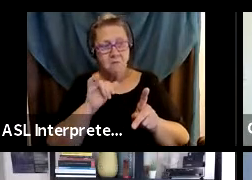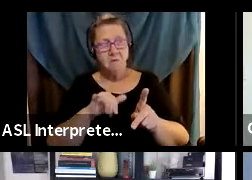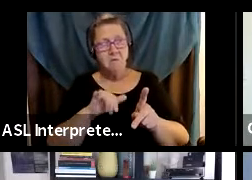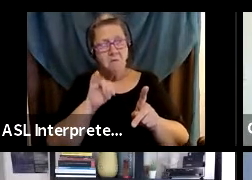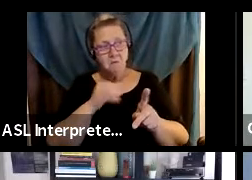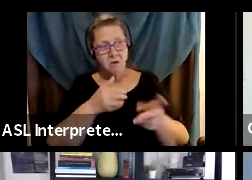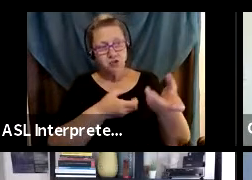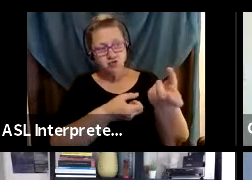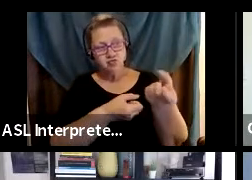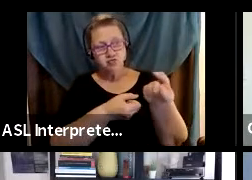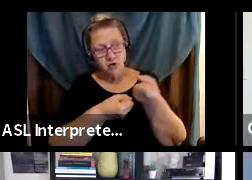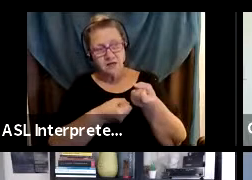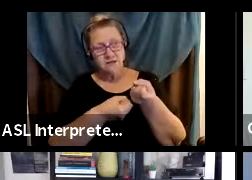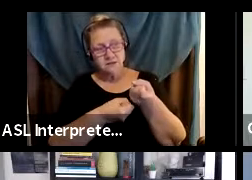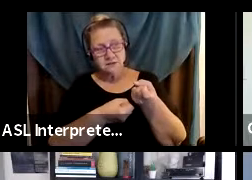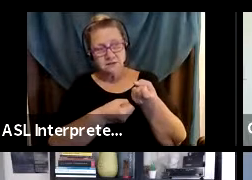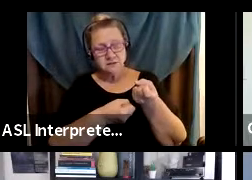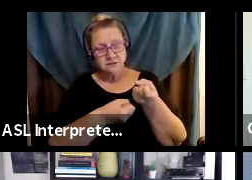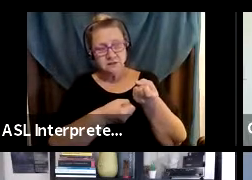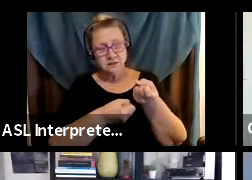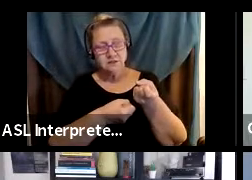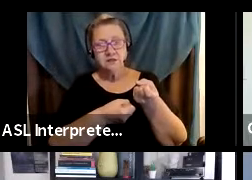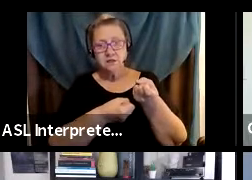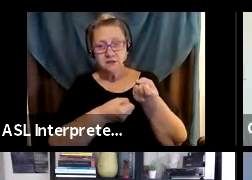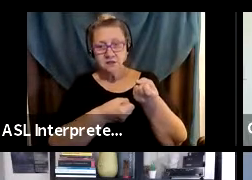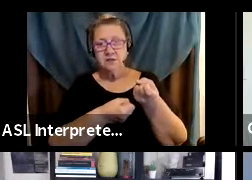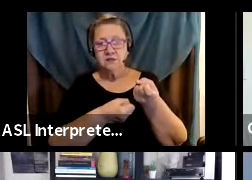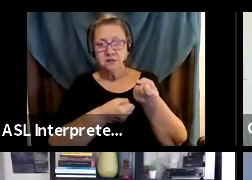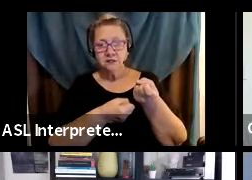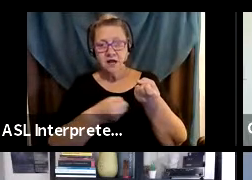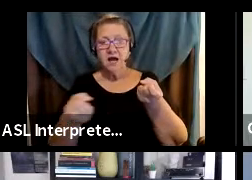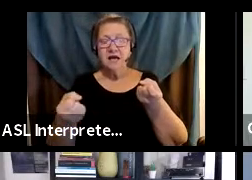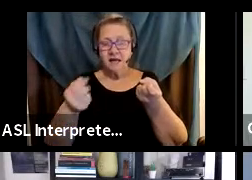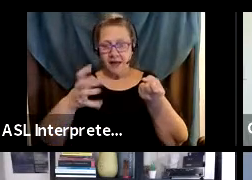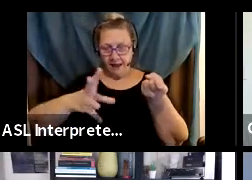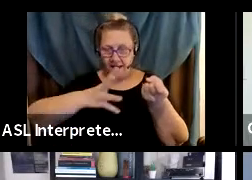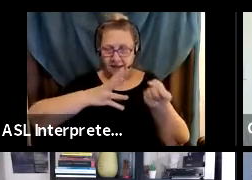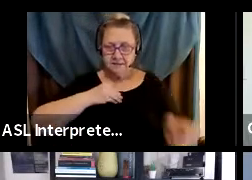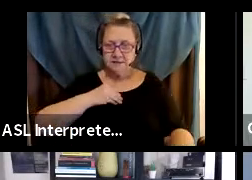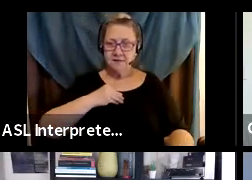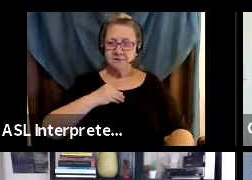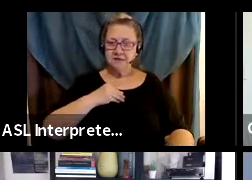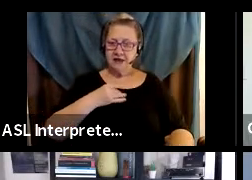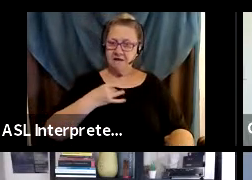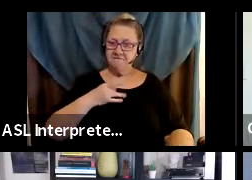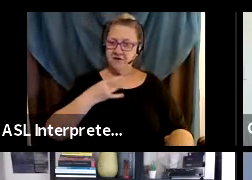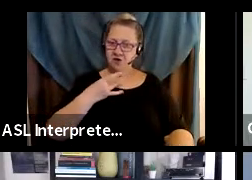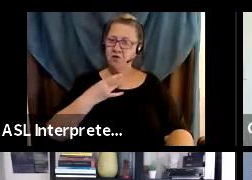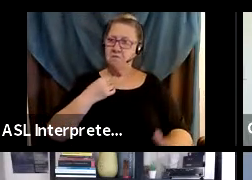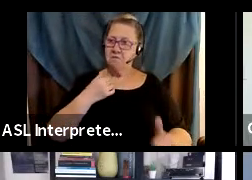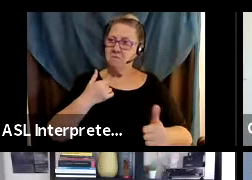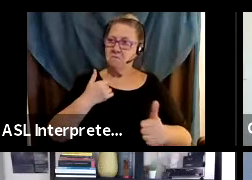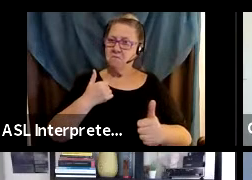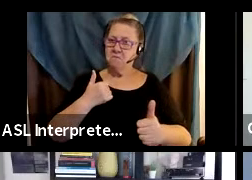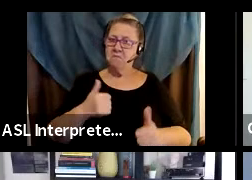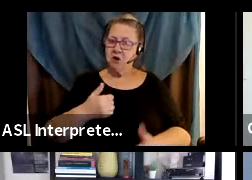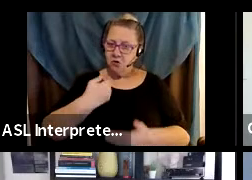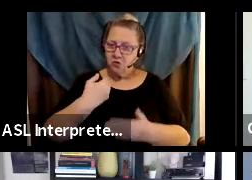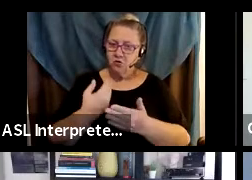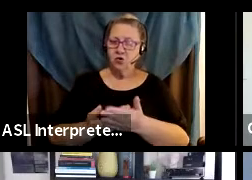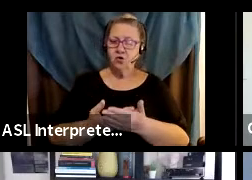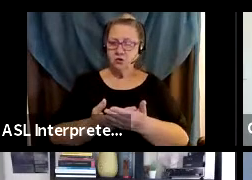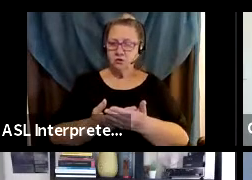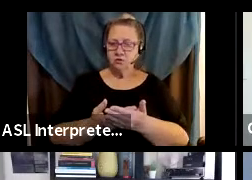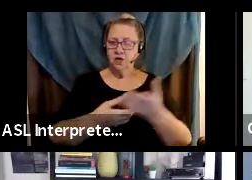right? And ultimately get there in a way that feels good and that they can trust in, than feel like we have to